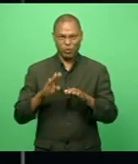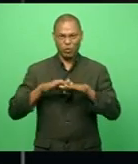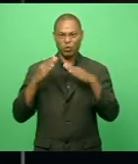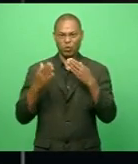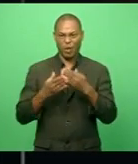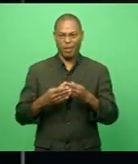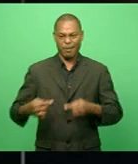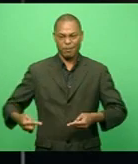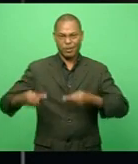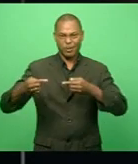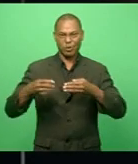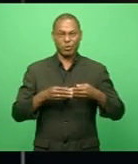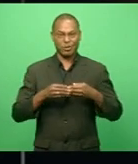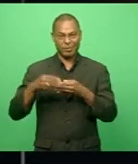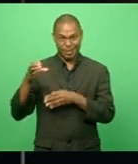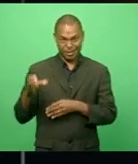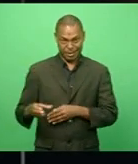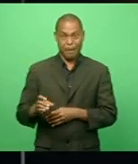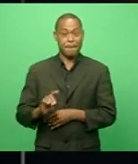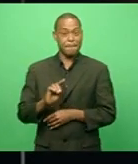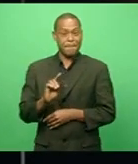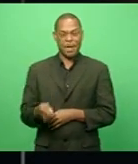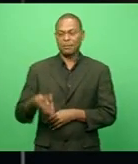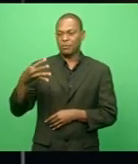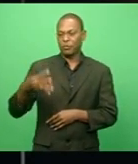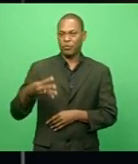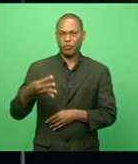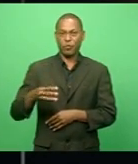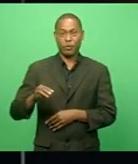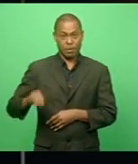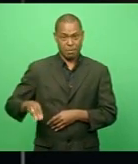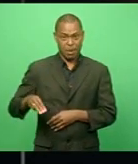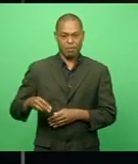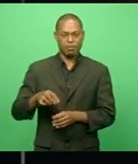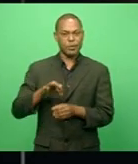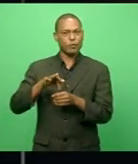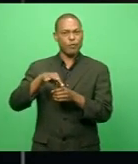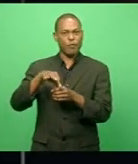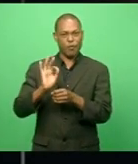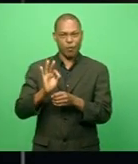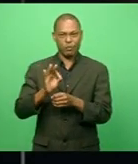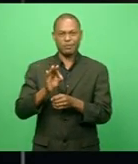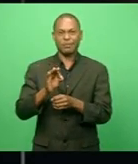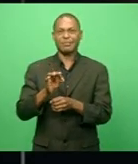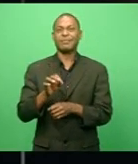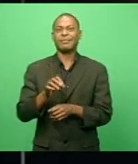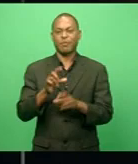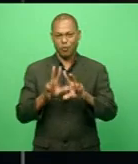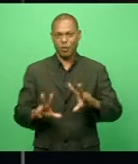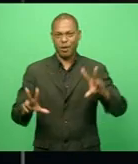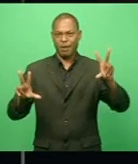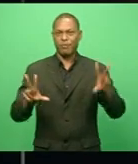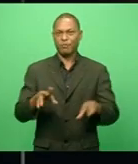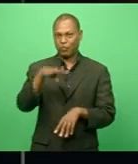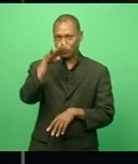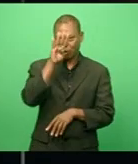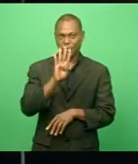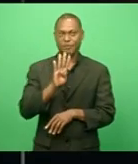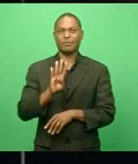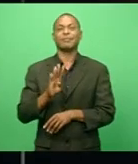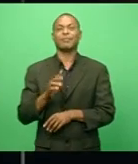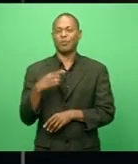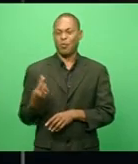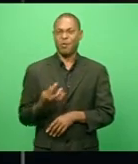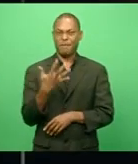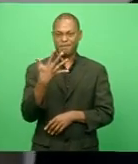leader. He says despite this request, 14 members voted for Ratu Naingama Lalambalavu to become opposition leader. Only 5